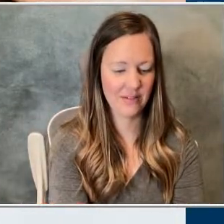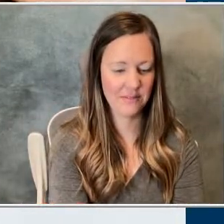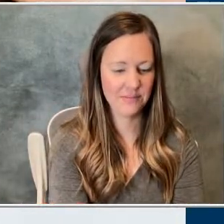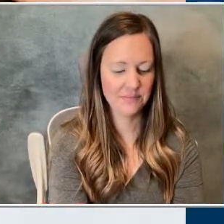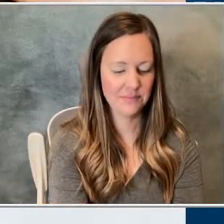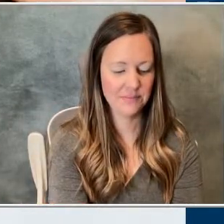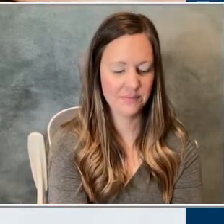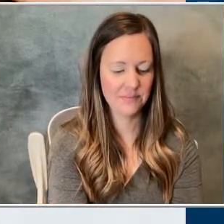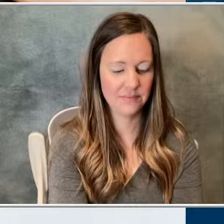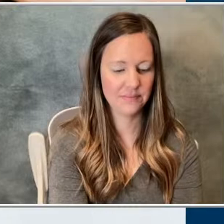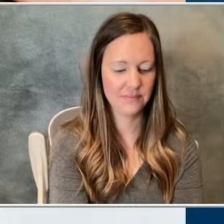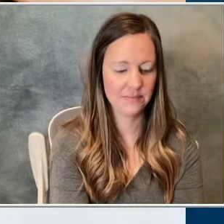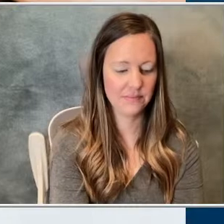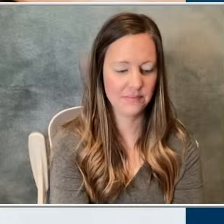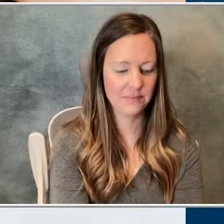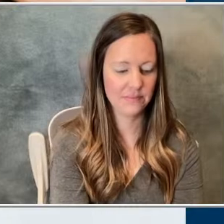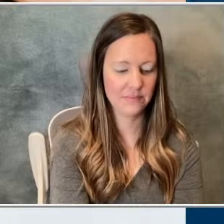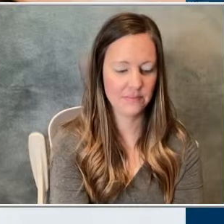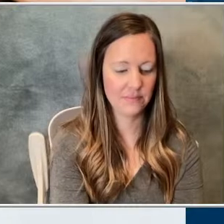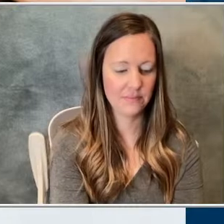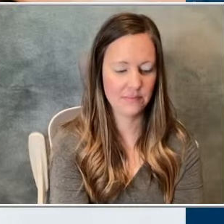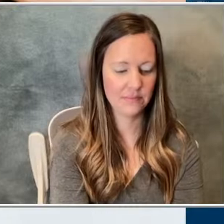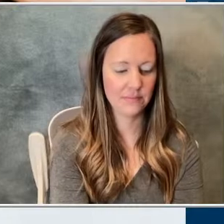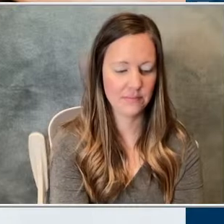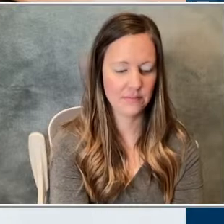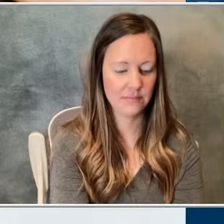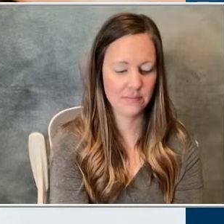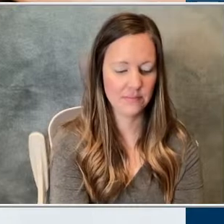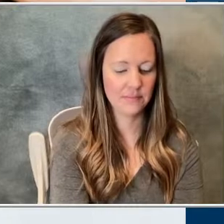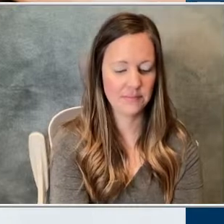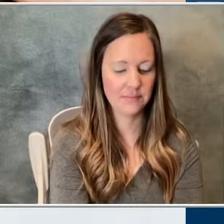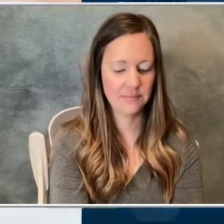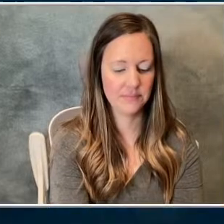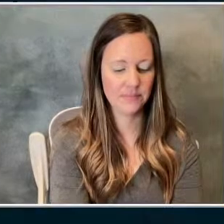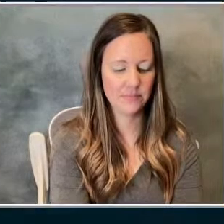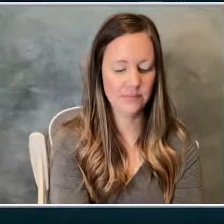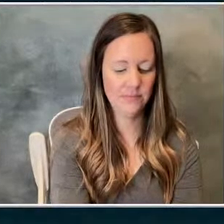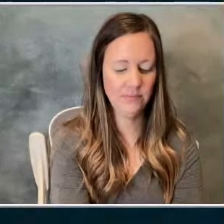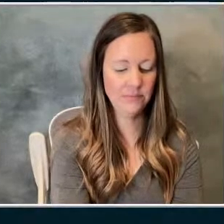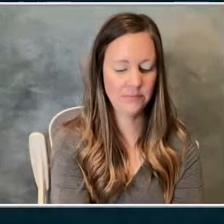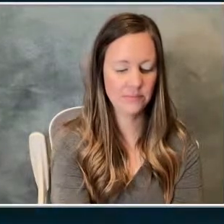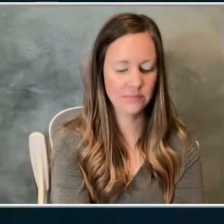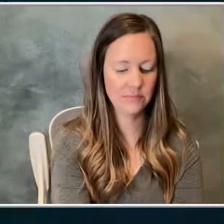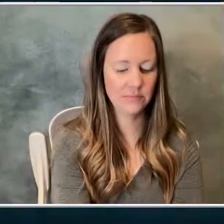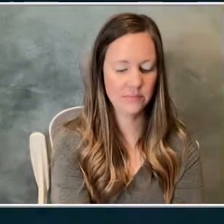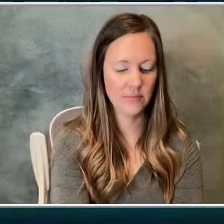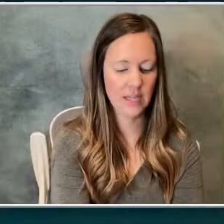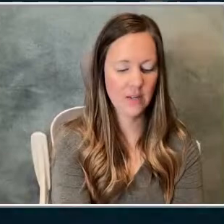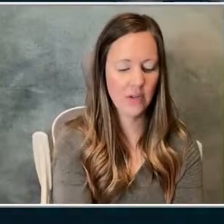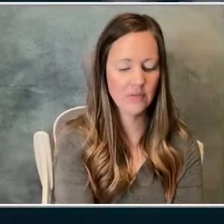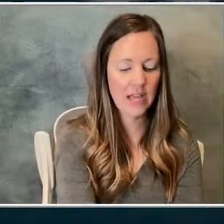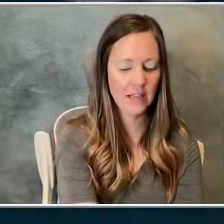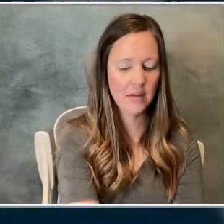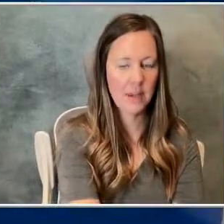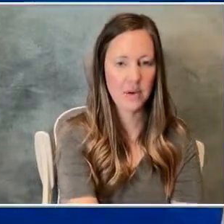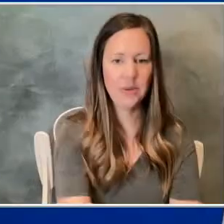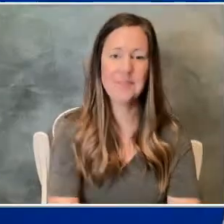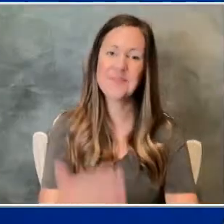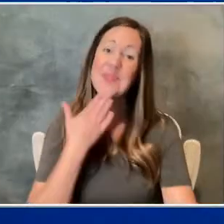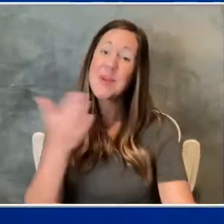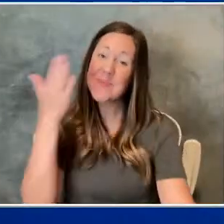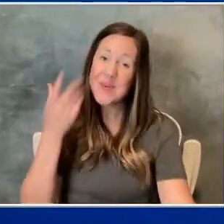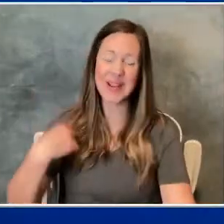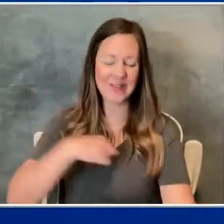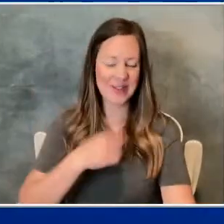So let's talk to Doc Hawk first. Hawk, how are we doing? Yeah, hi, we're good. We've had a little bit of an increase the last